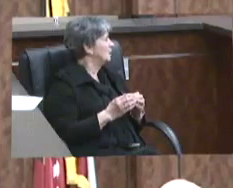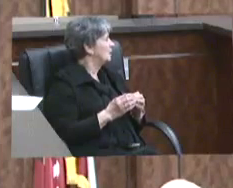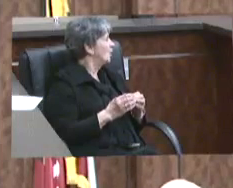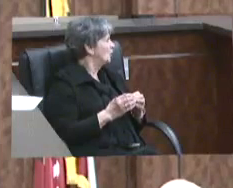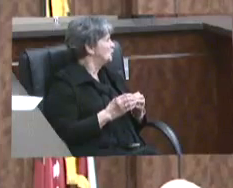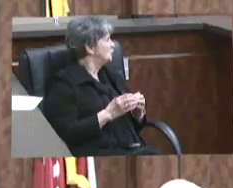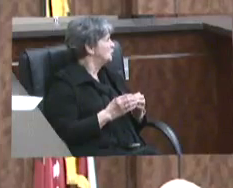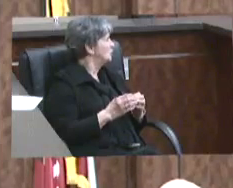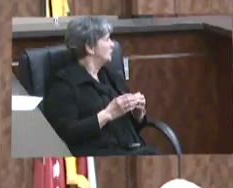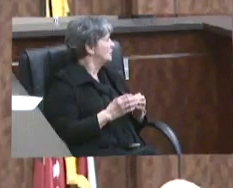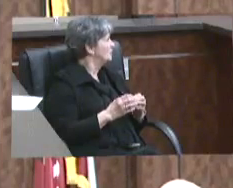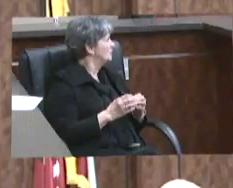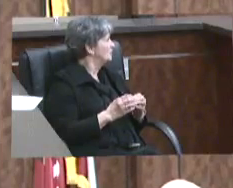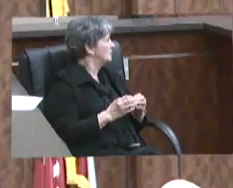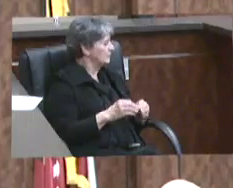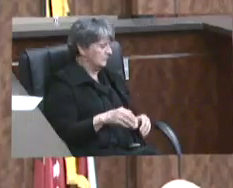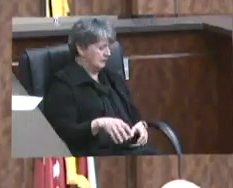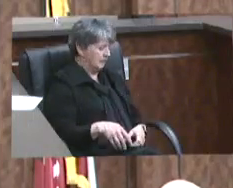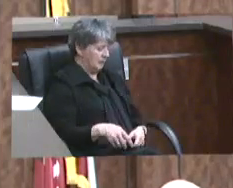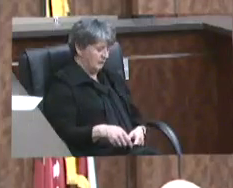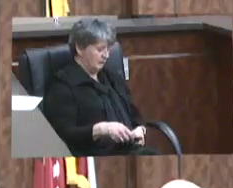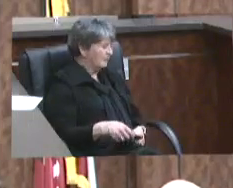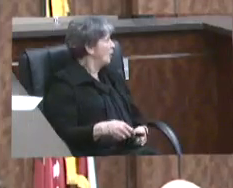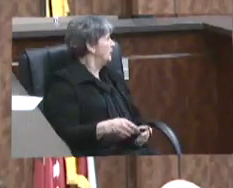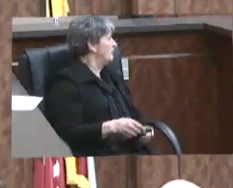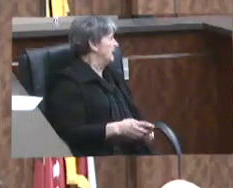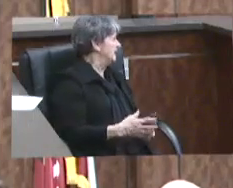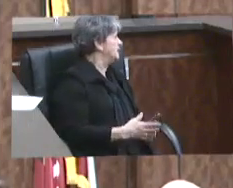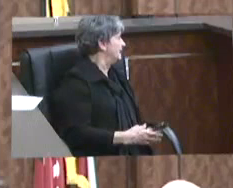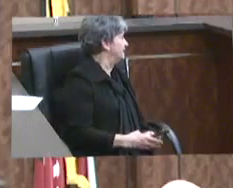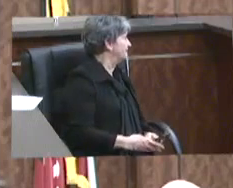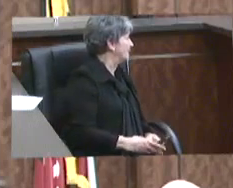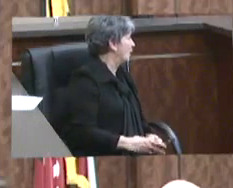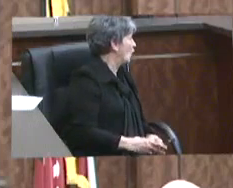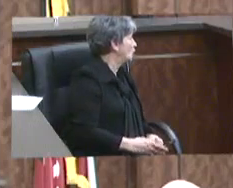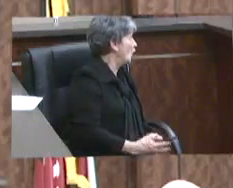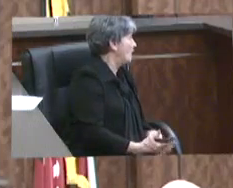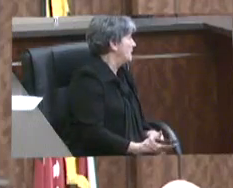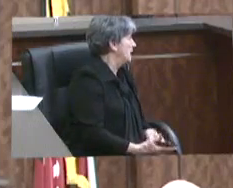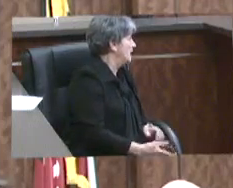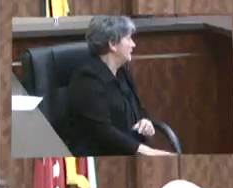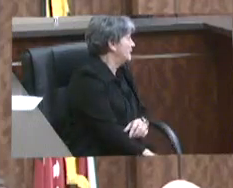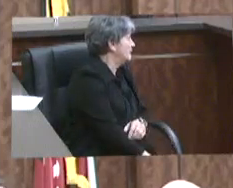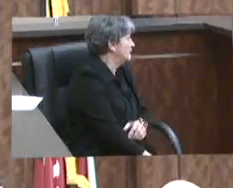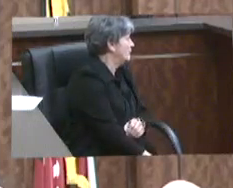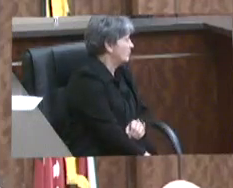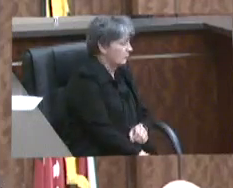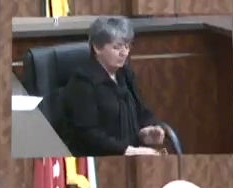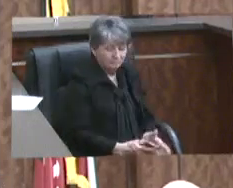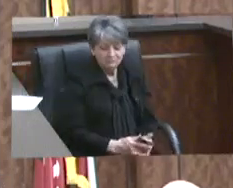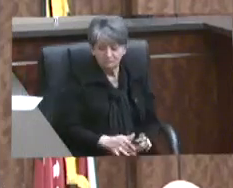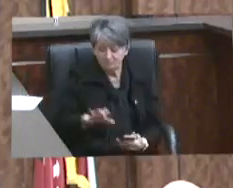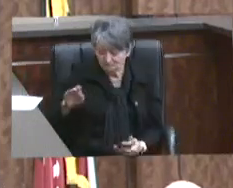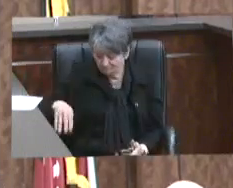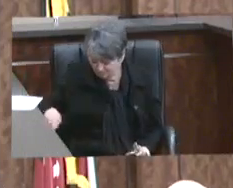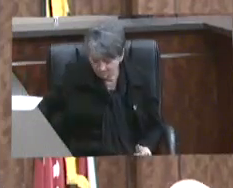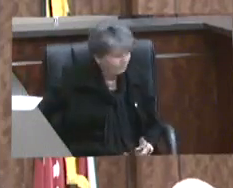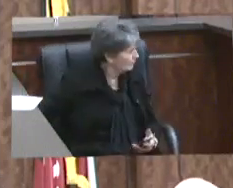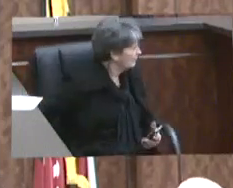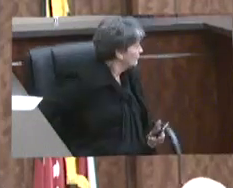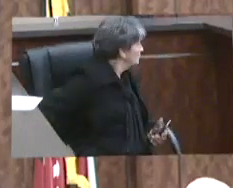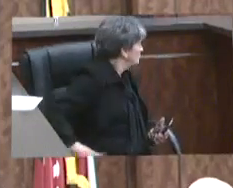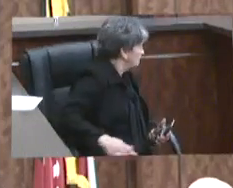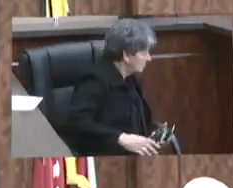and he hired me. And one of the things that I want you all not to forget throughout this